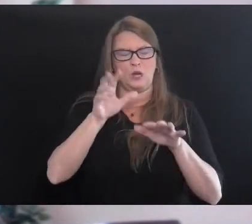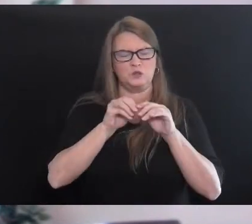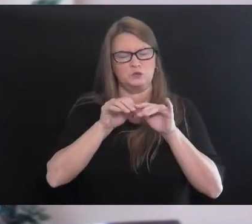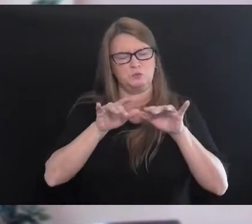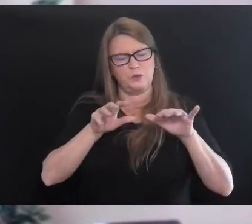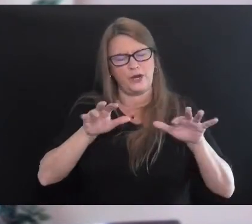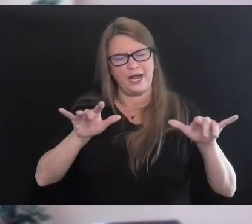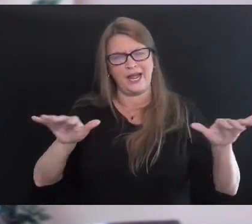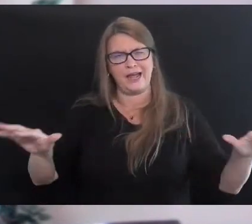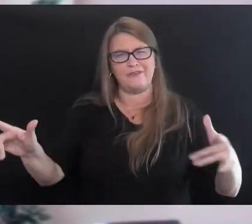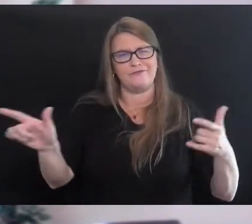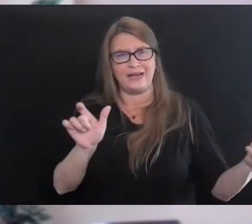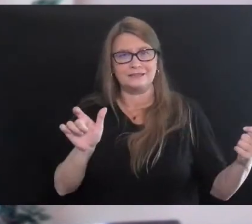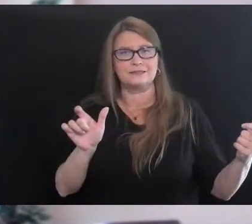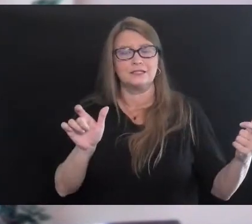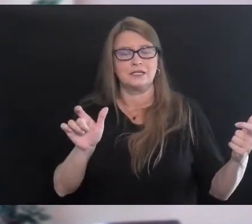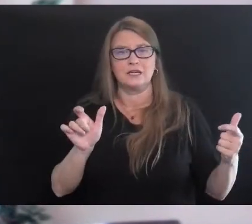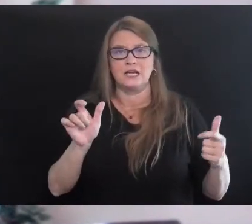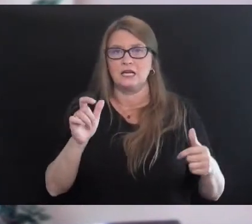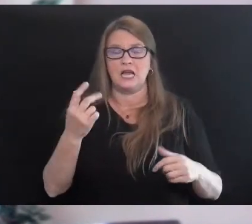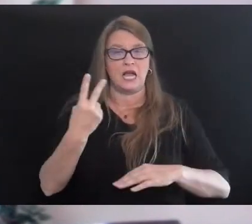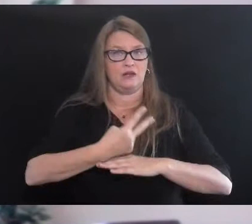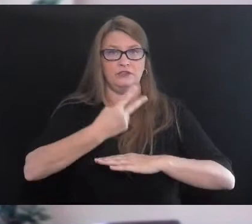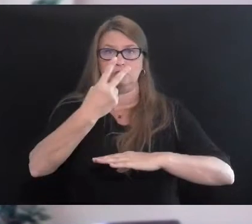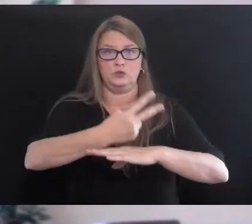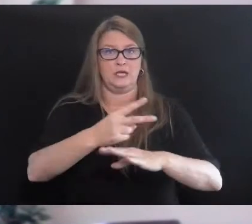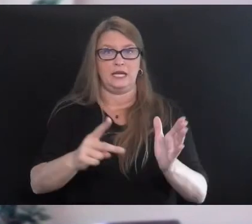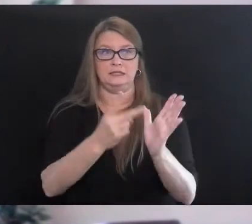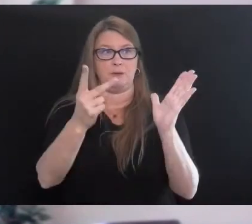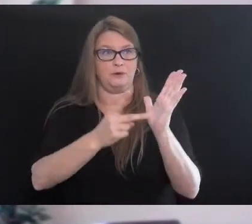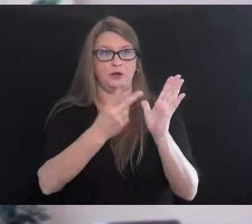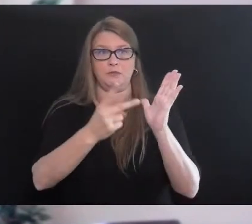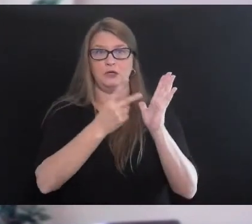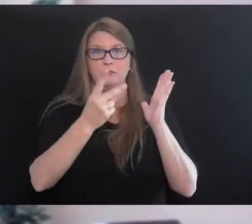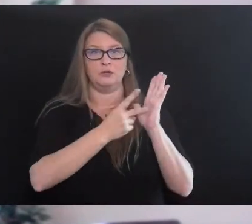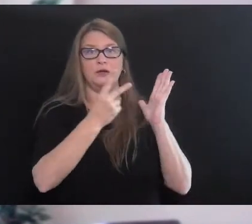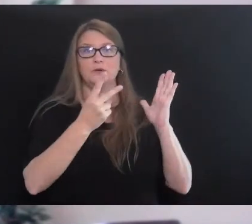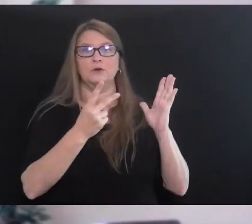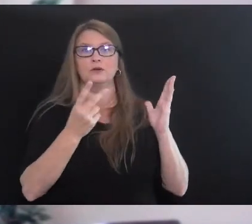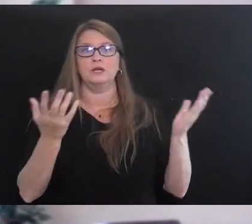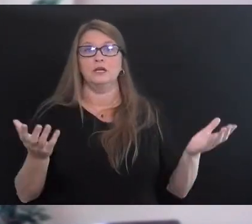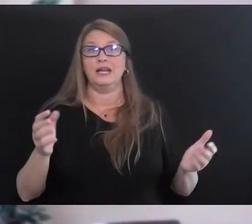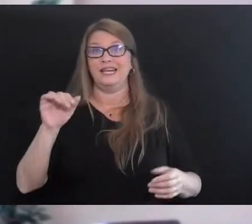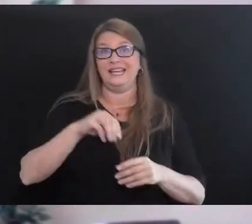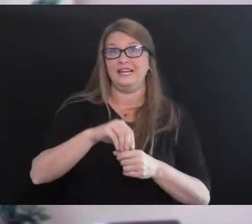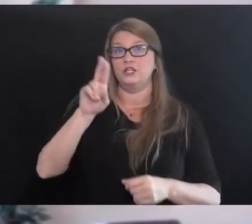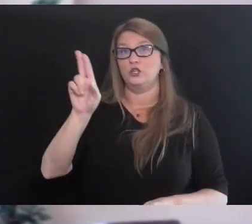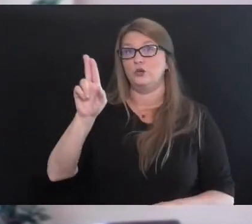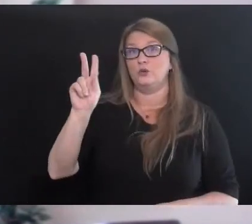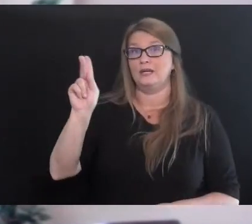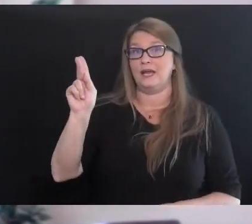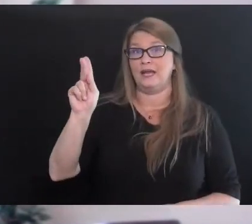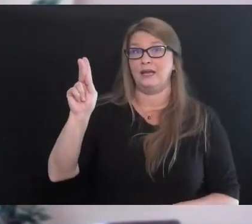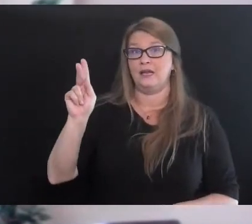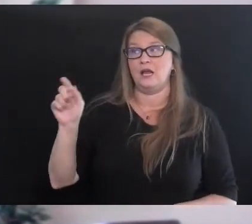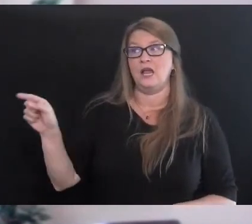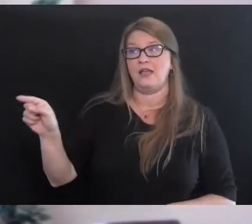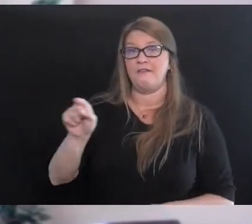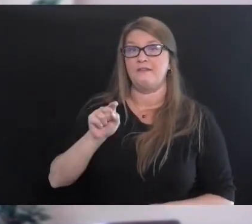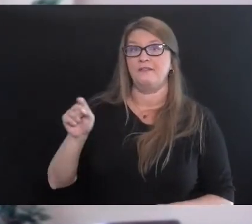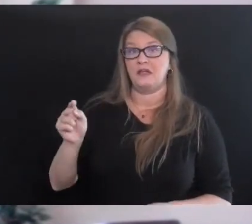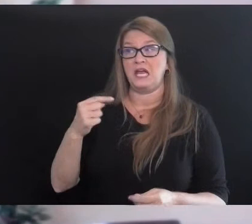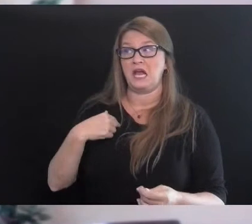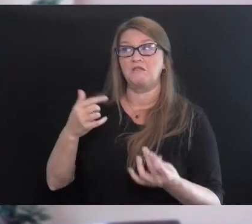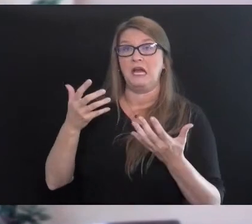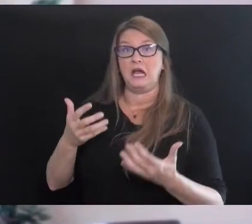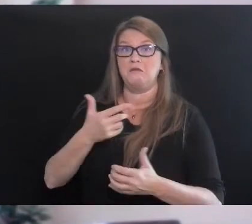said, every 2 days, the number of cases are doubling in the United Kingdom, which is a place that's much more heavily